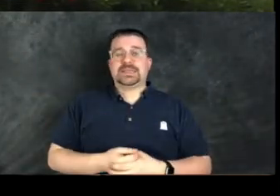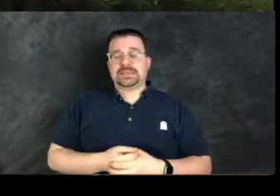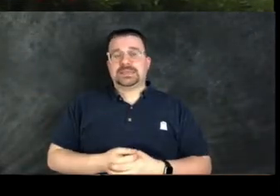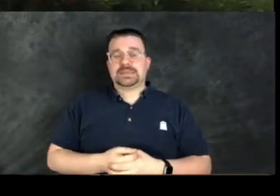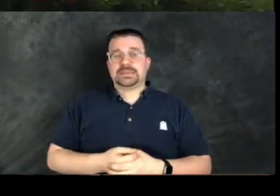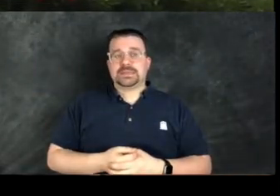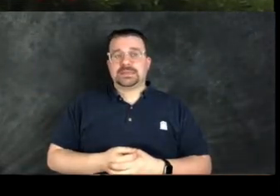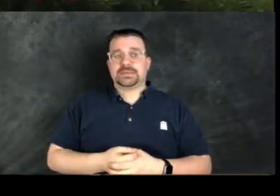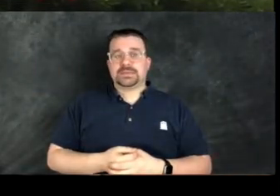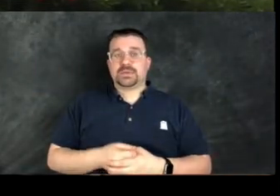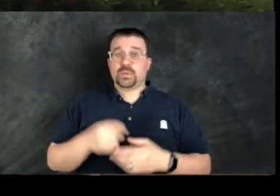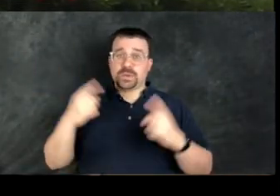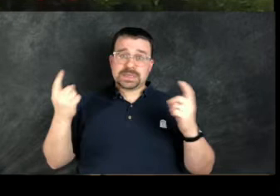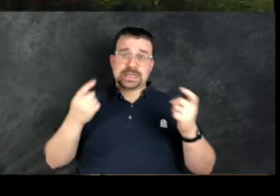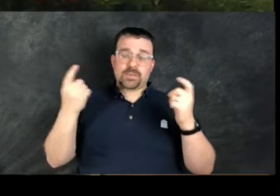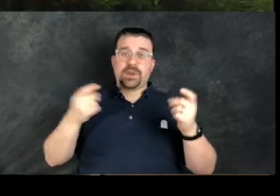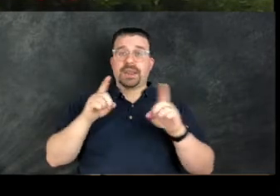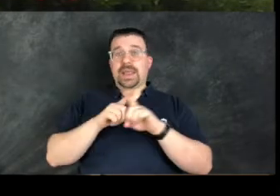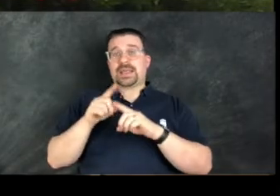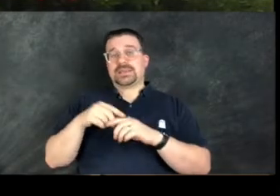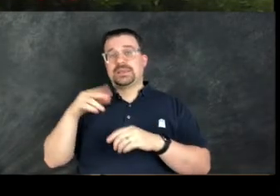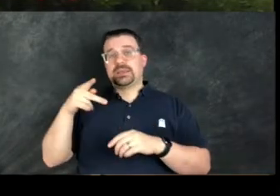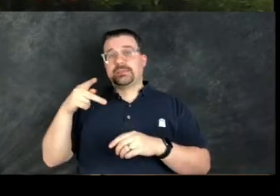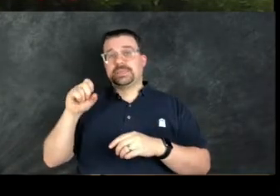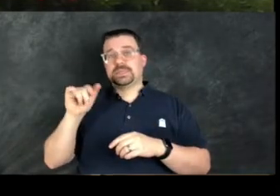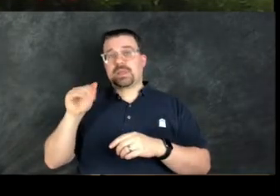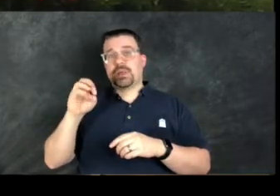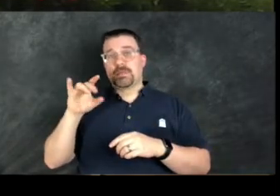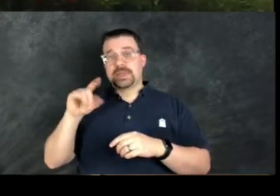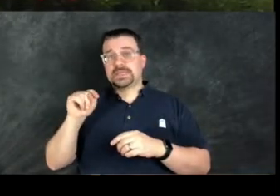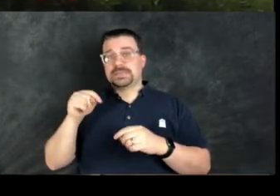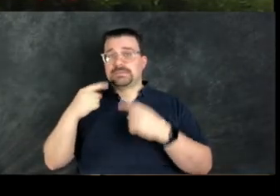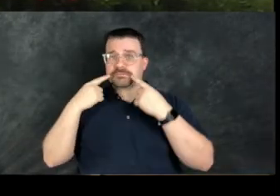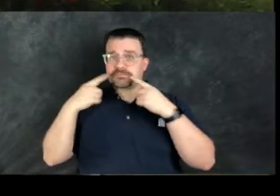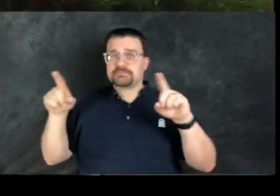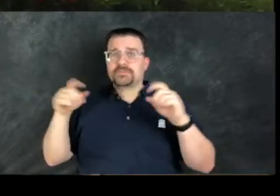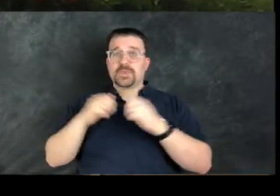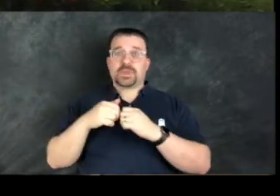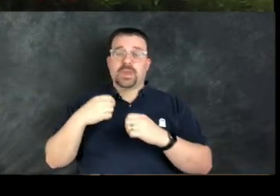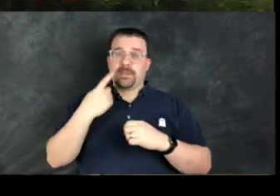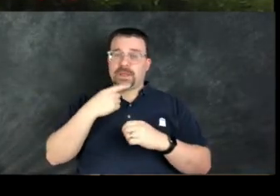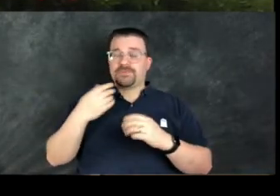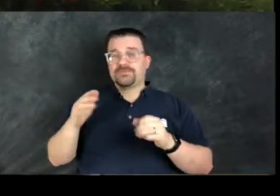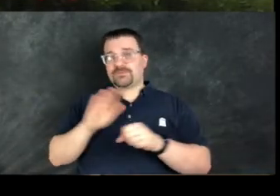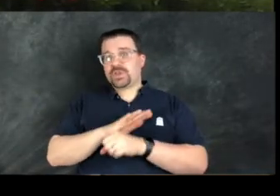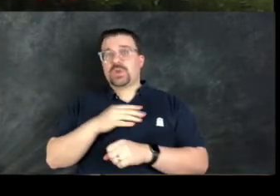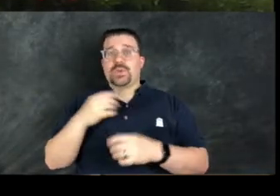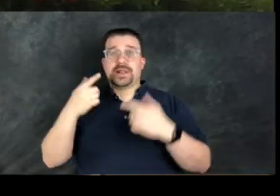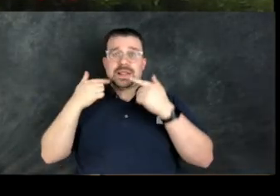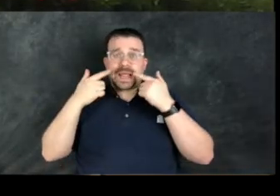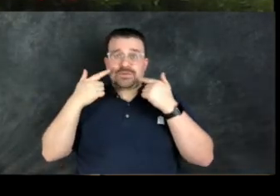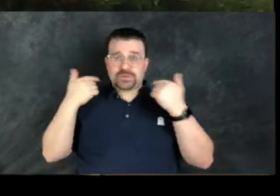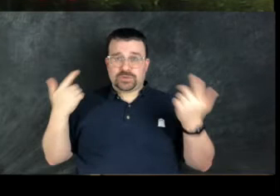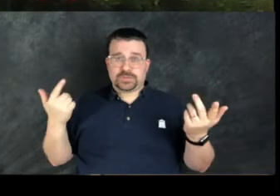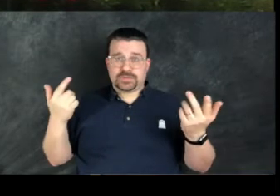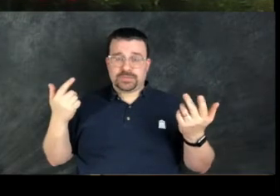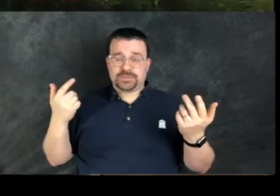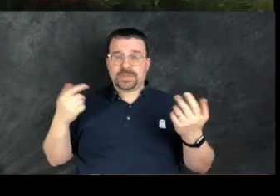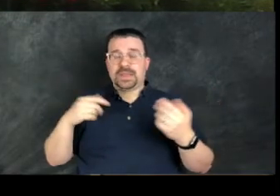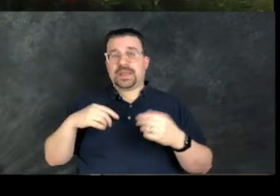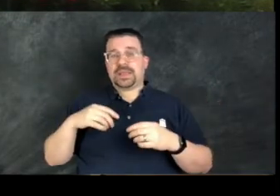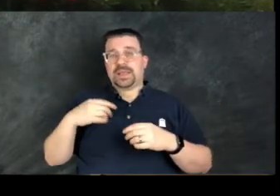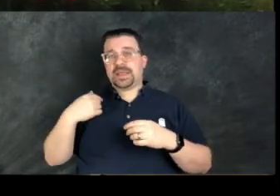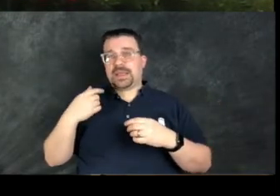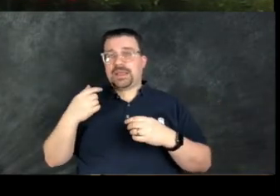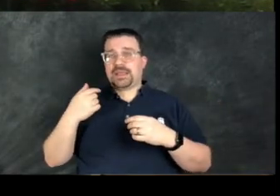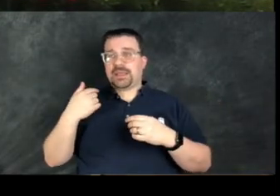we celebrate, as the psalmist exclaims, with our mouths filled with laughter and our tongues with